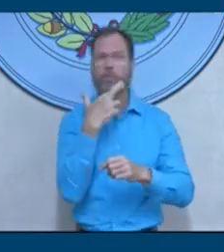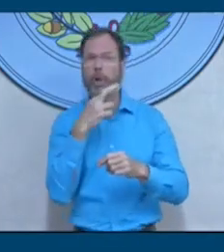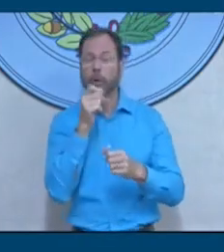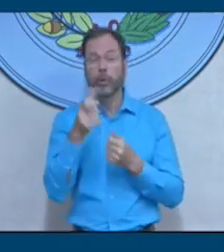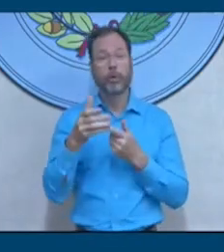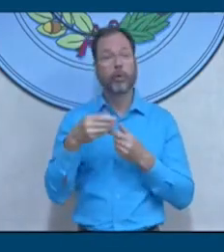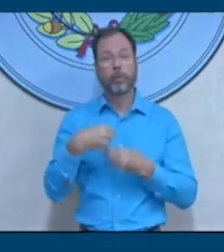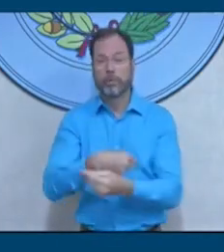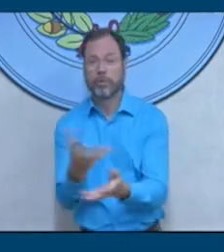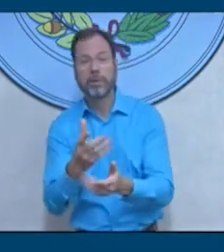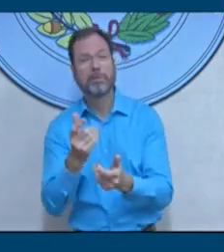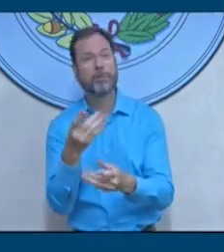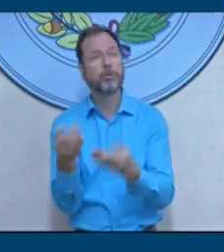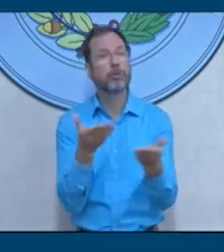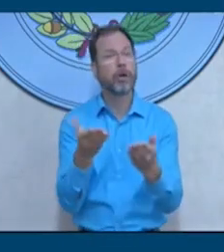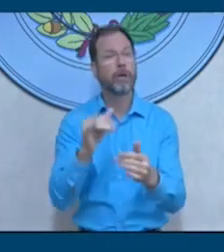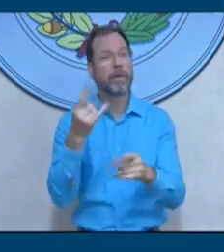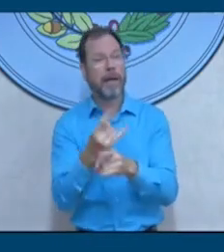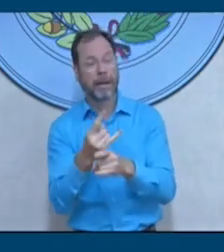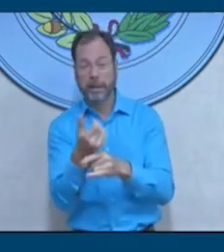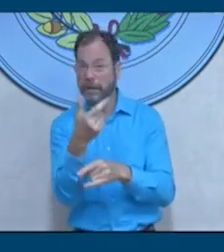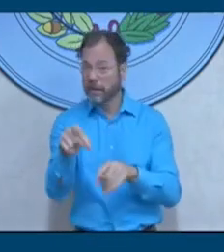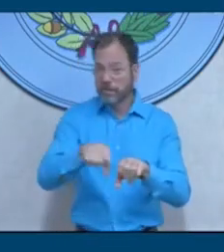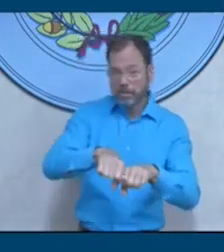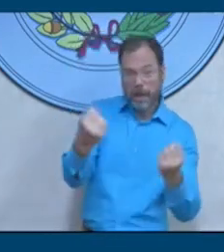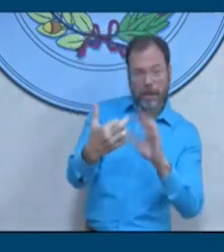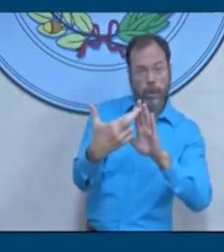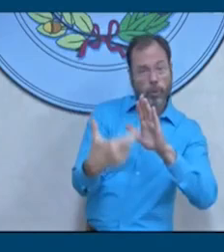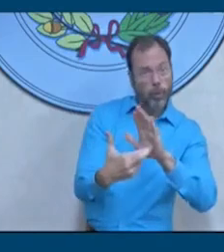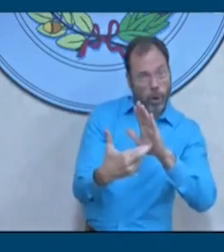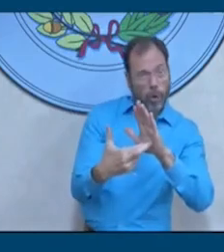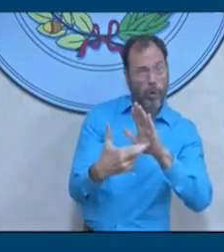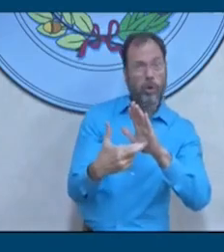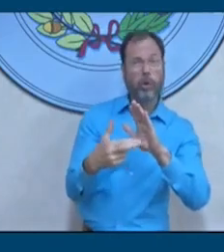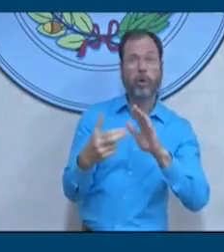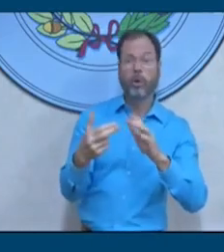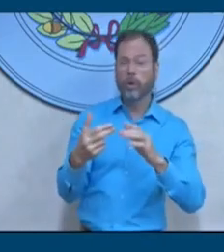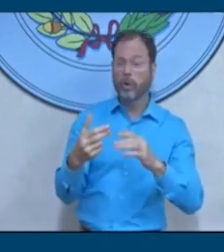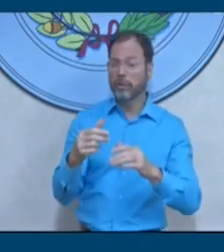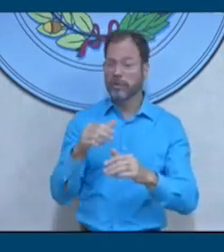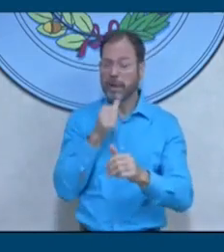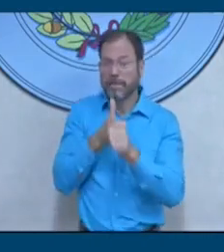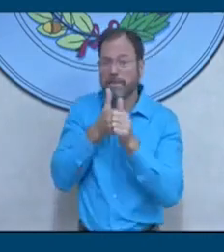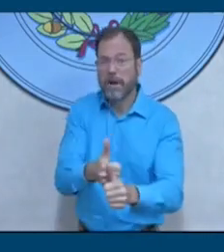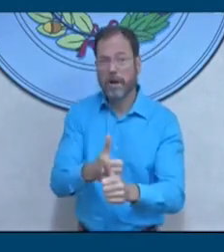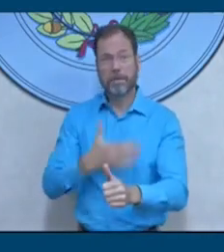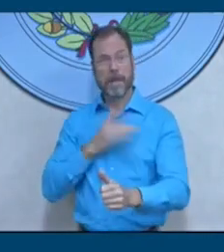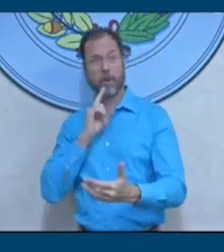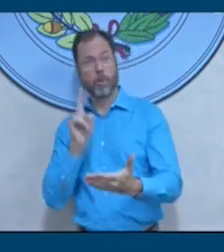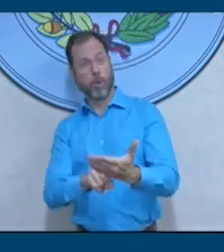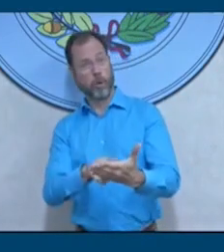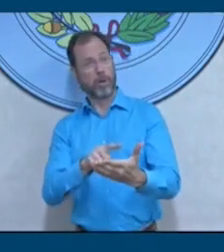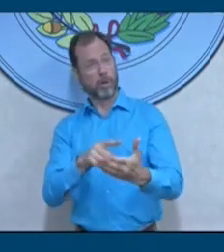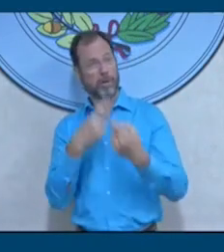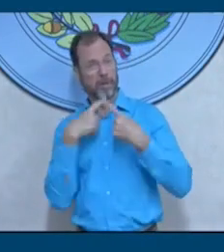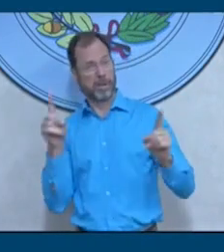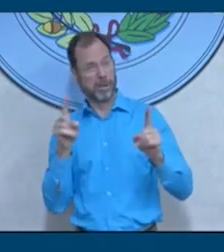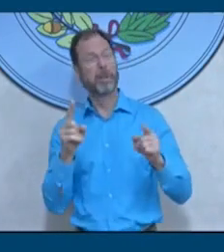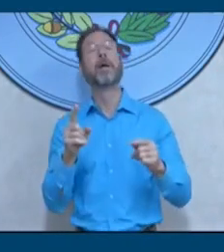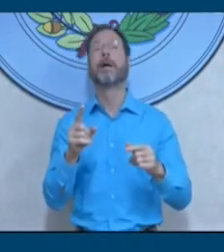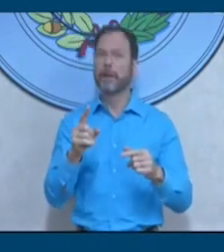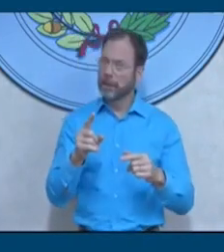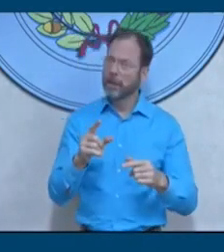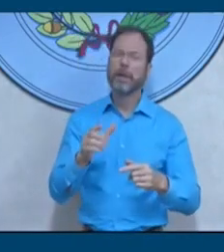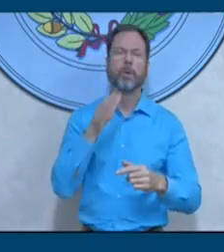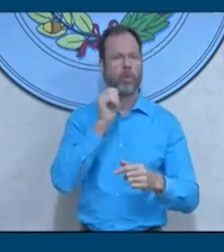alcohol that if there are any violations of what the orders are, then there will be